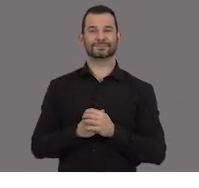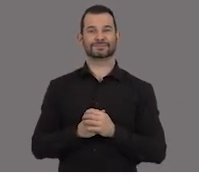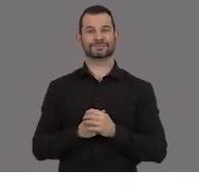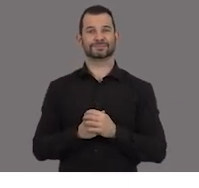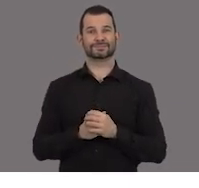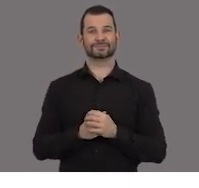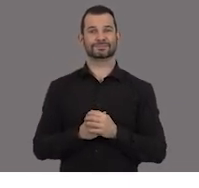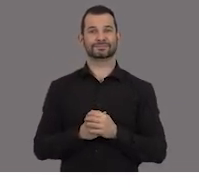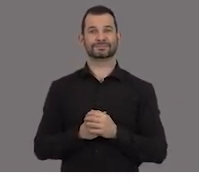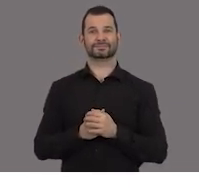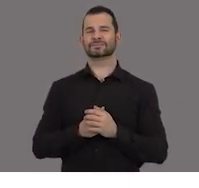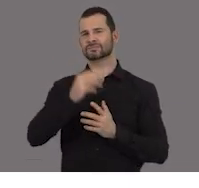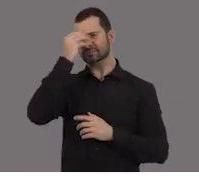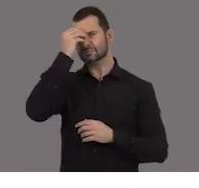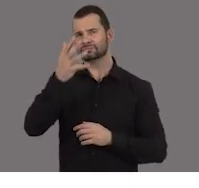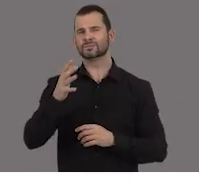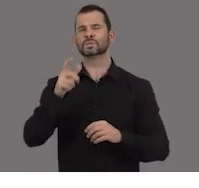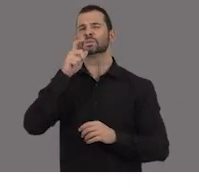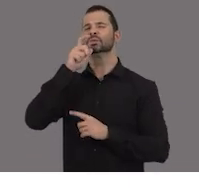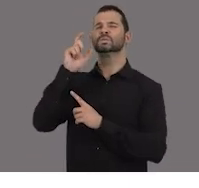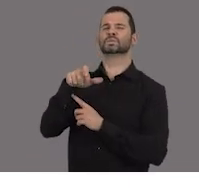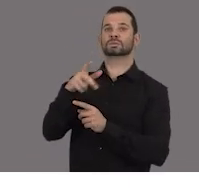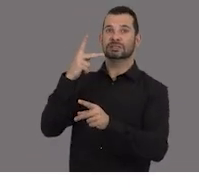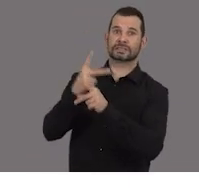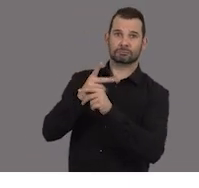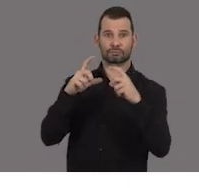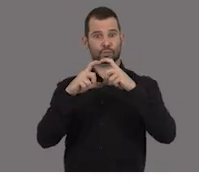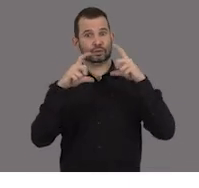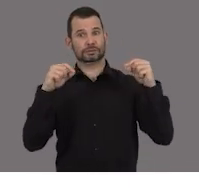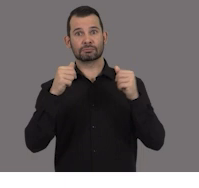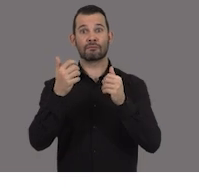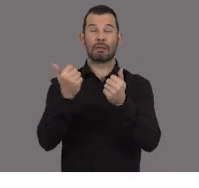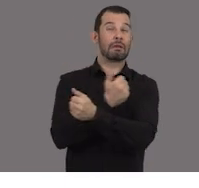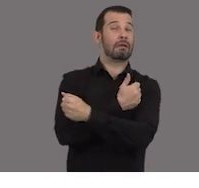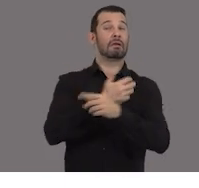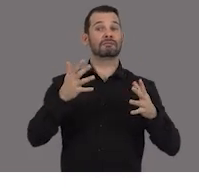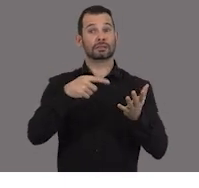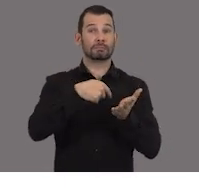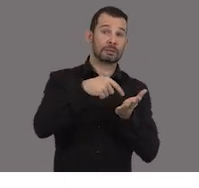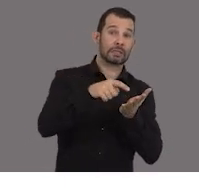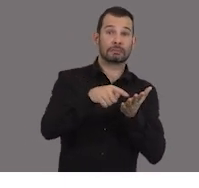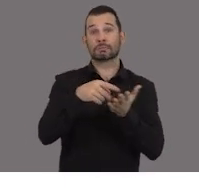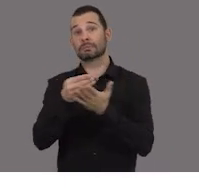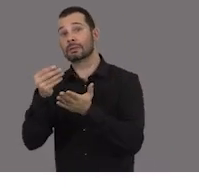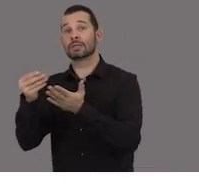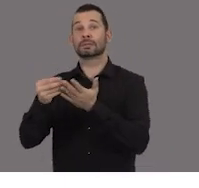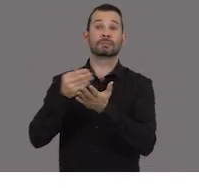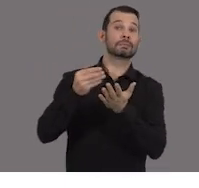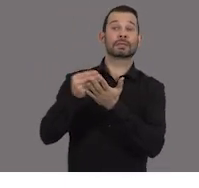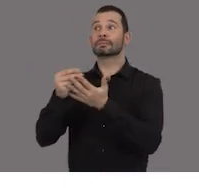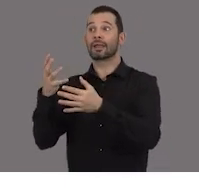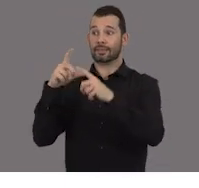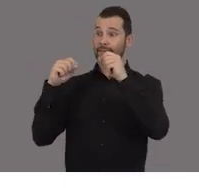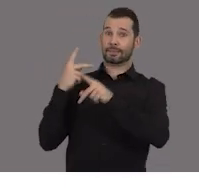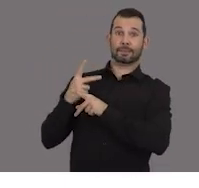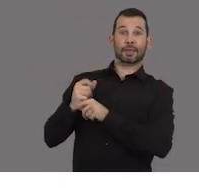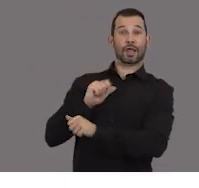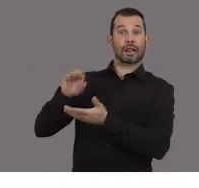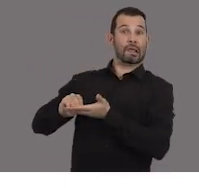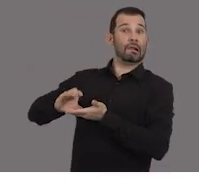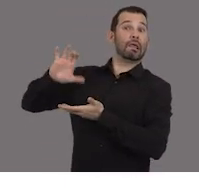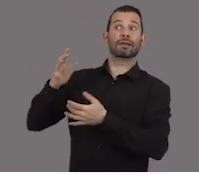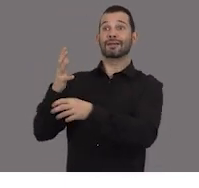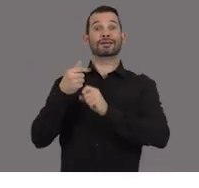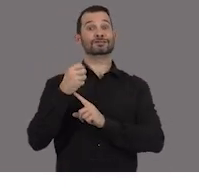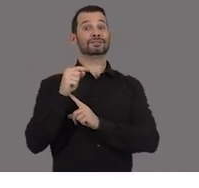credit, you could start receiving up to $519 per year. There is no need